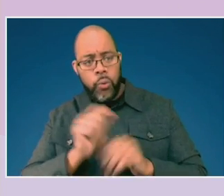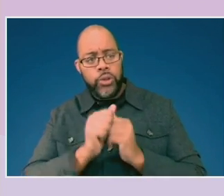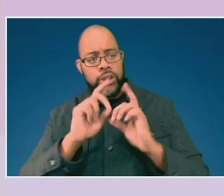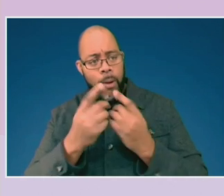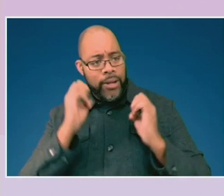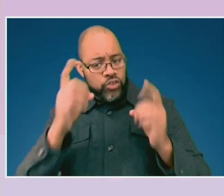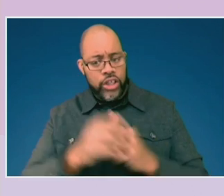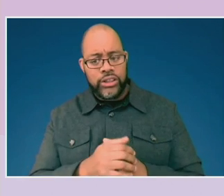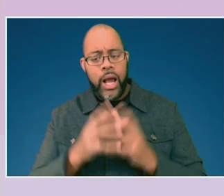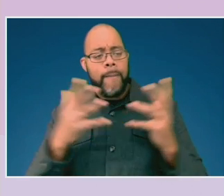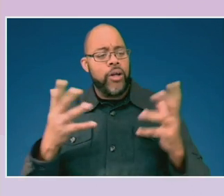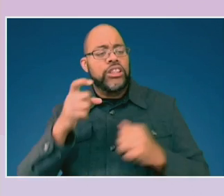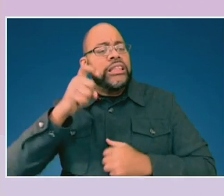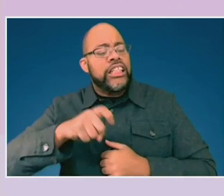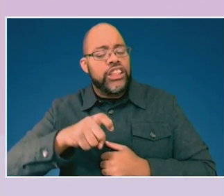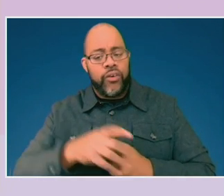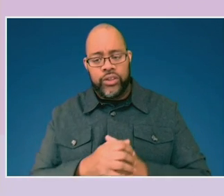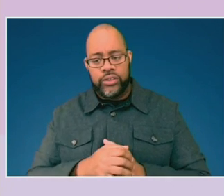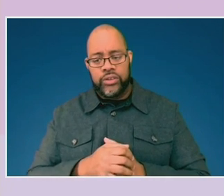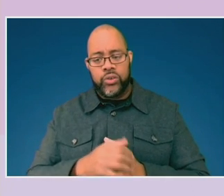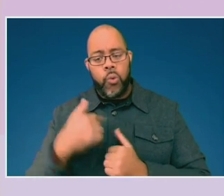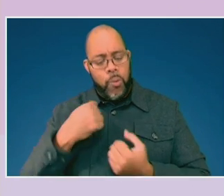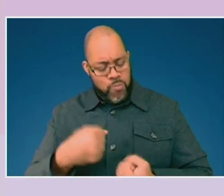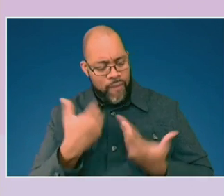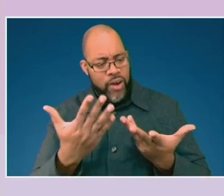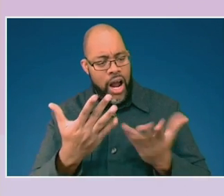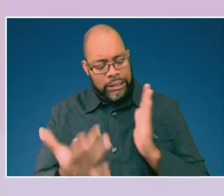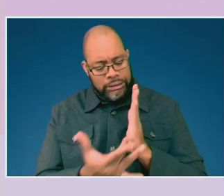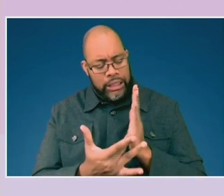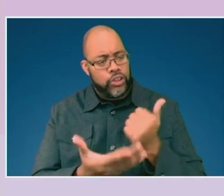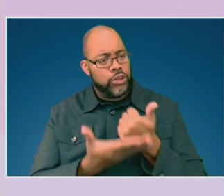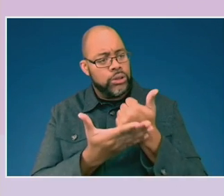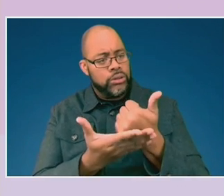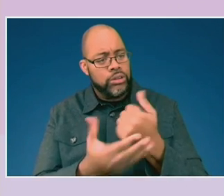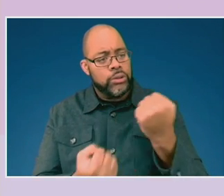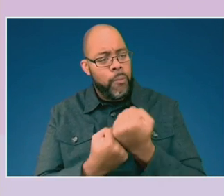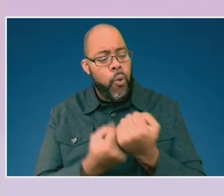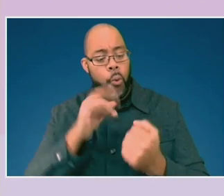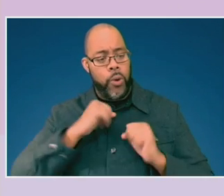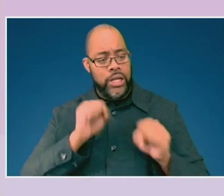as much as necessary. We will provide the technical support where we can to